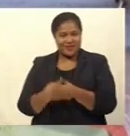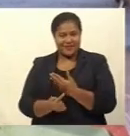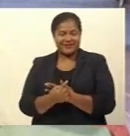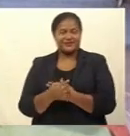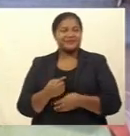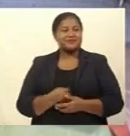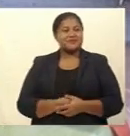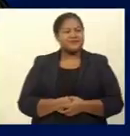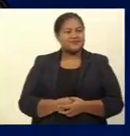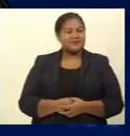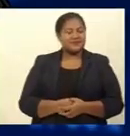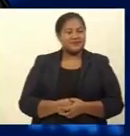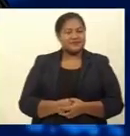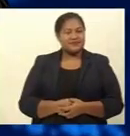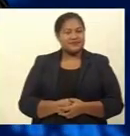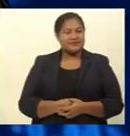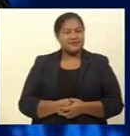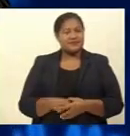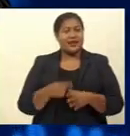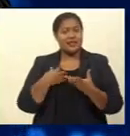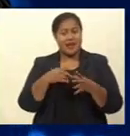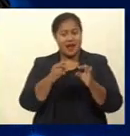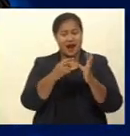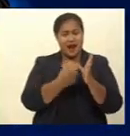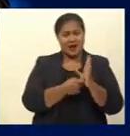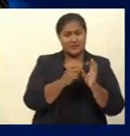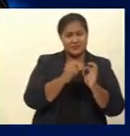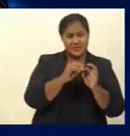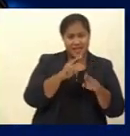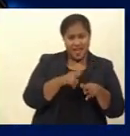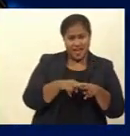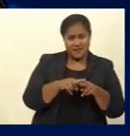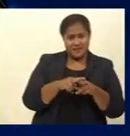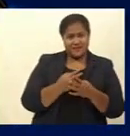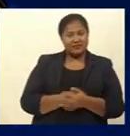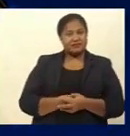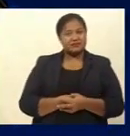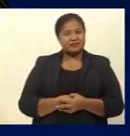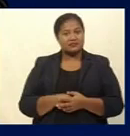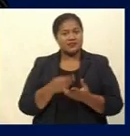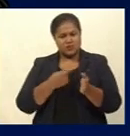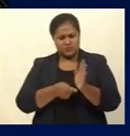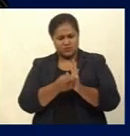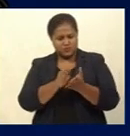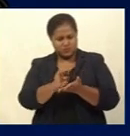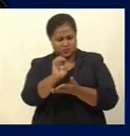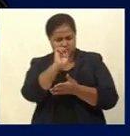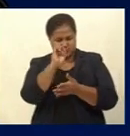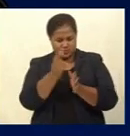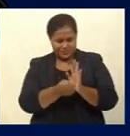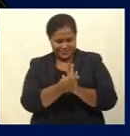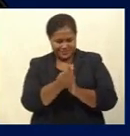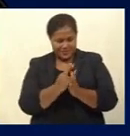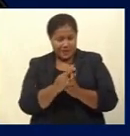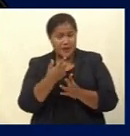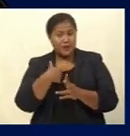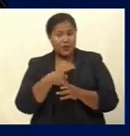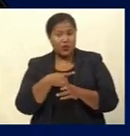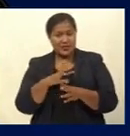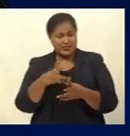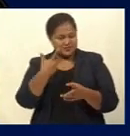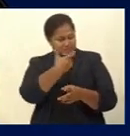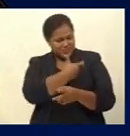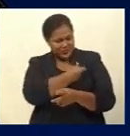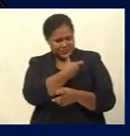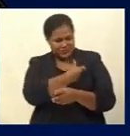Uluwai, FBC News. The Reserve Bank, in its latest economic review, says while progress has been made on the vaccination